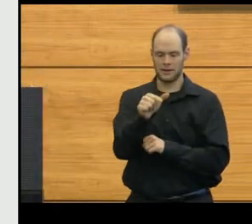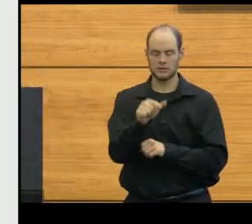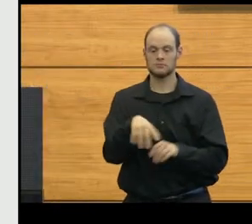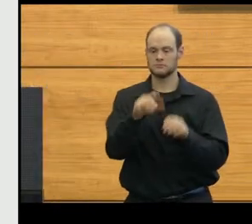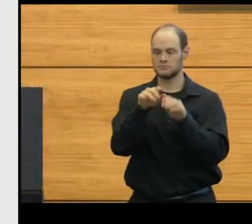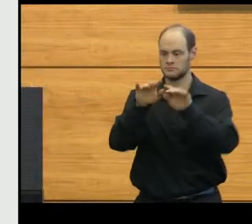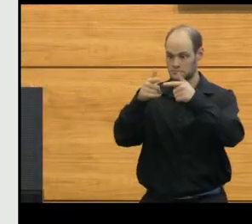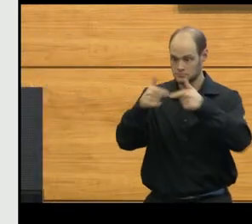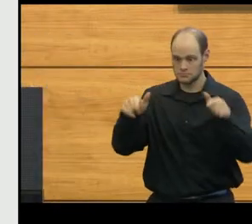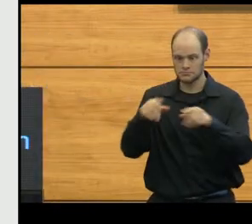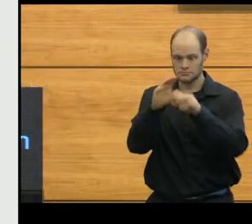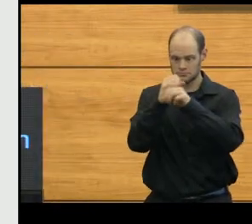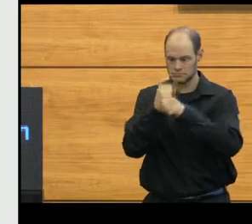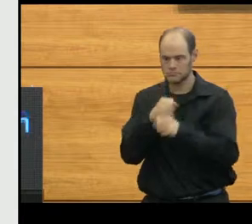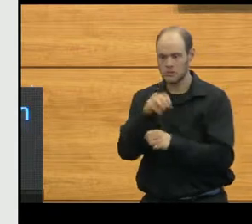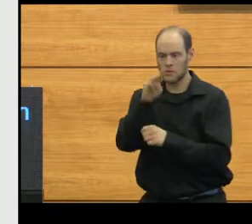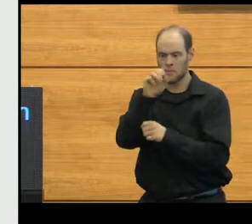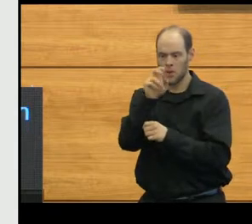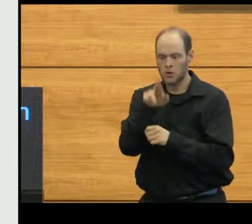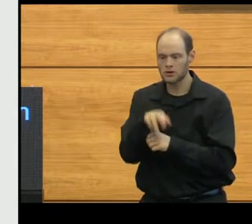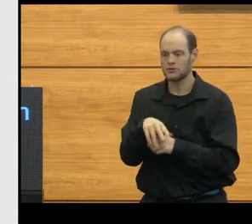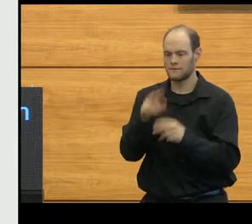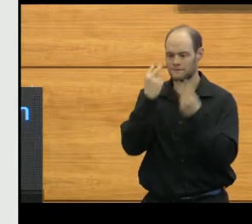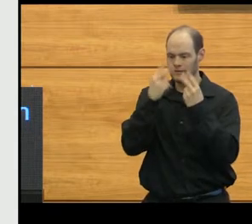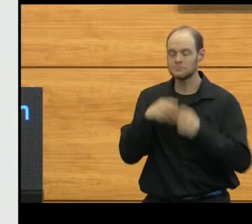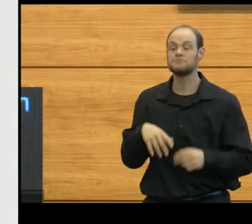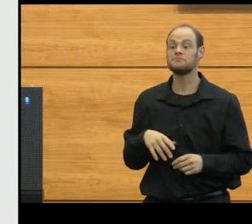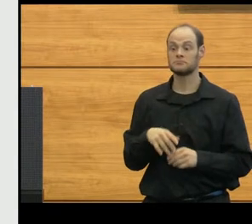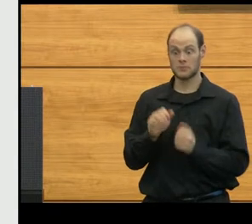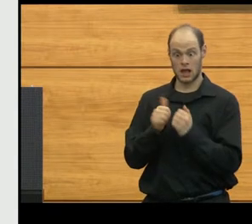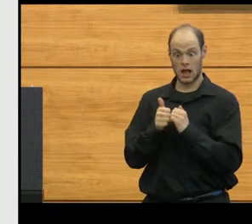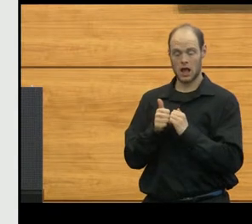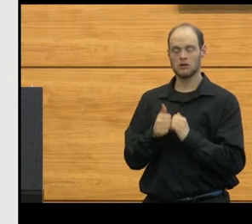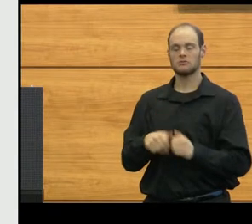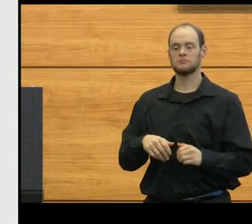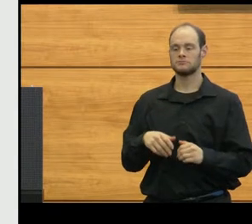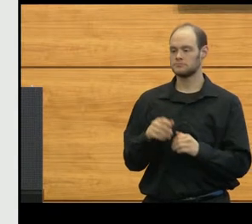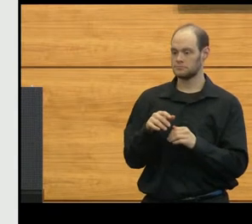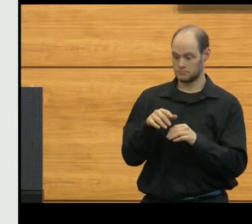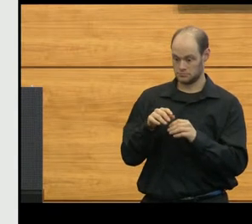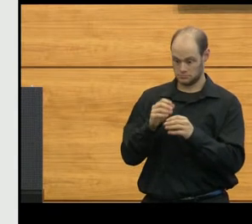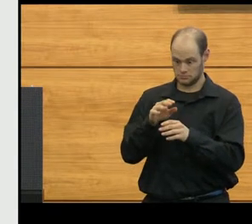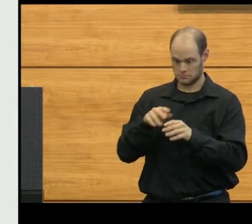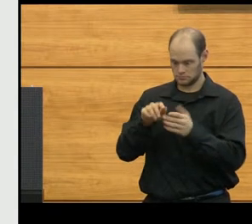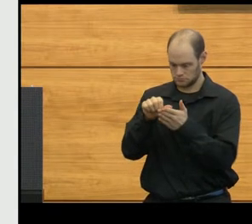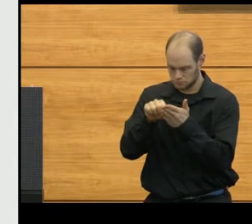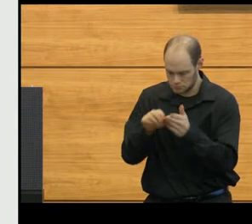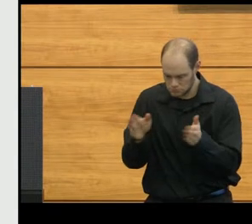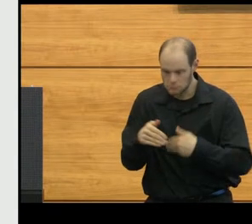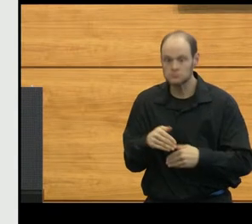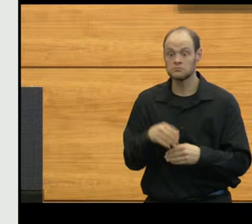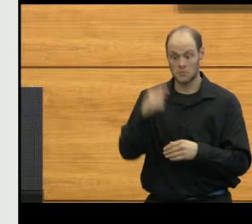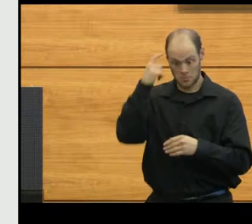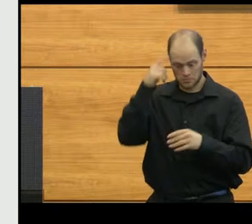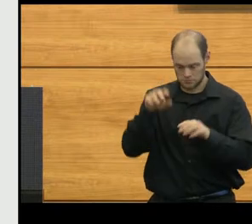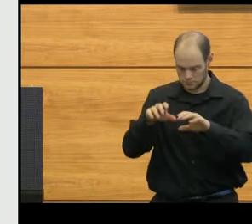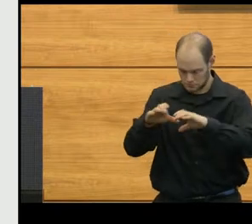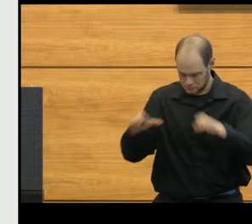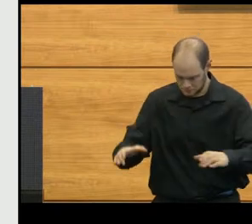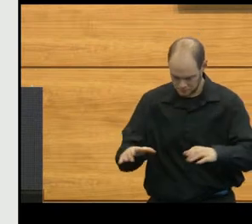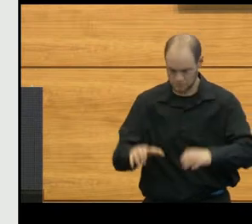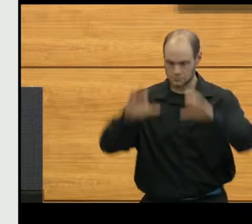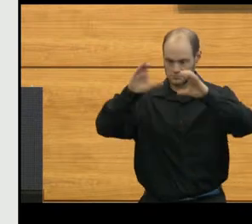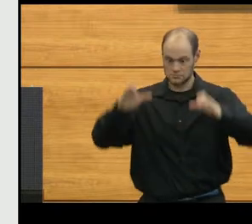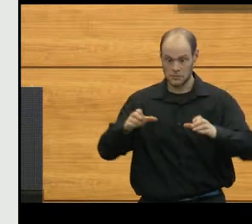out language. We can map out motor and vision. We can actually do this by in the operating room, working on the brain with a patient